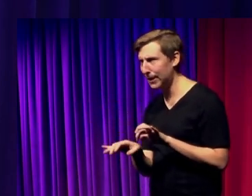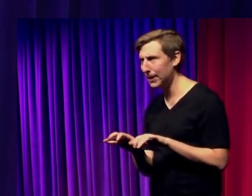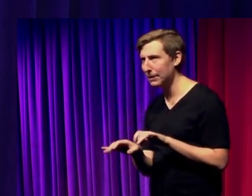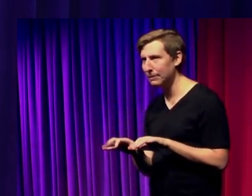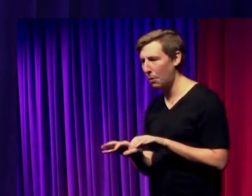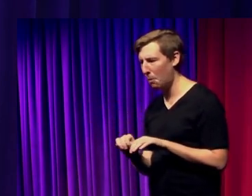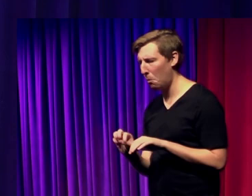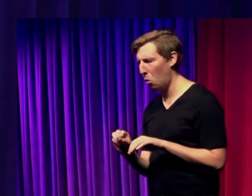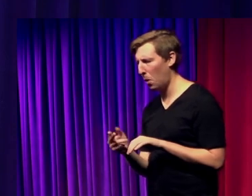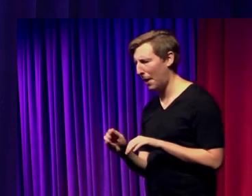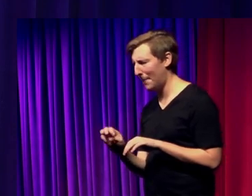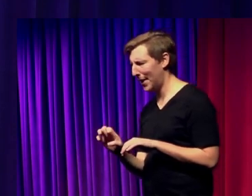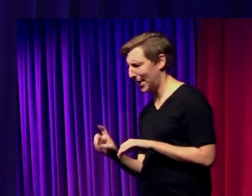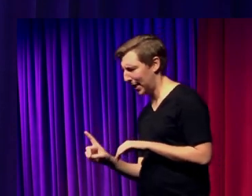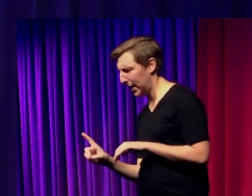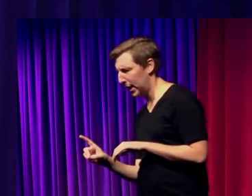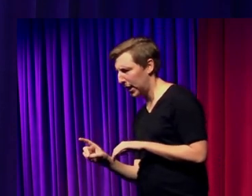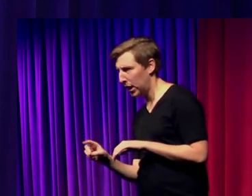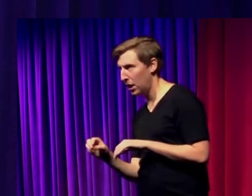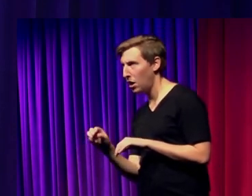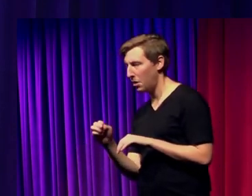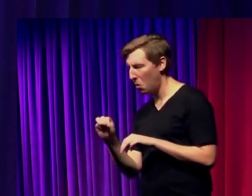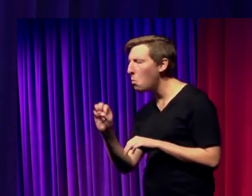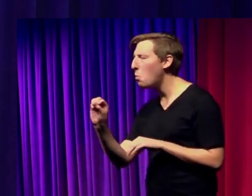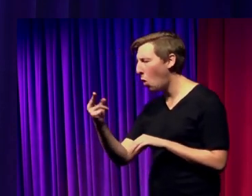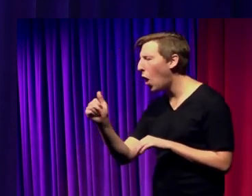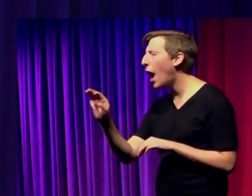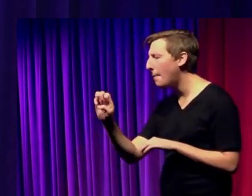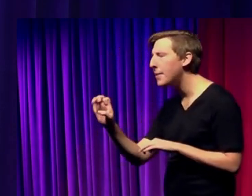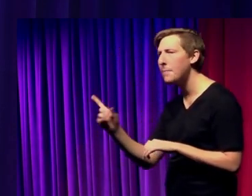Yeah, my name is Mohanad. That's my name.